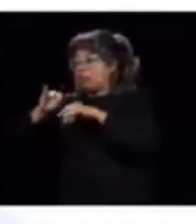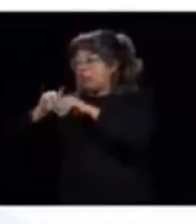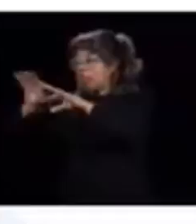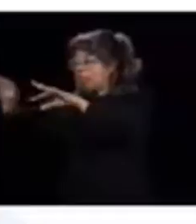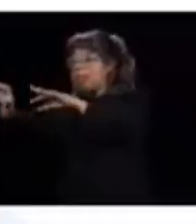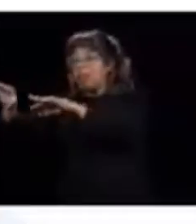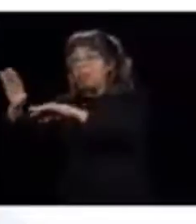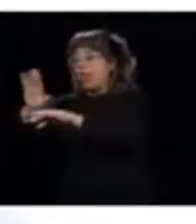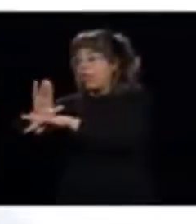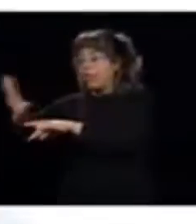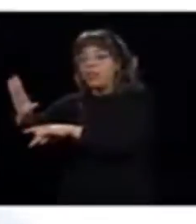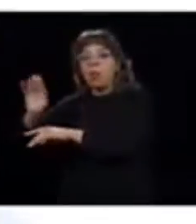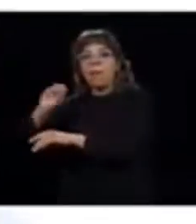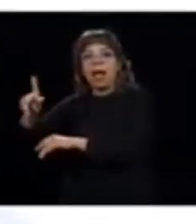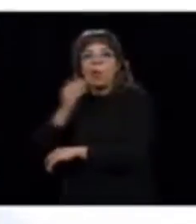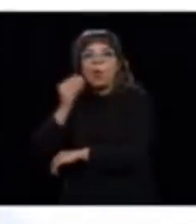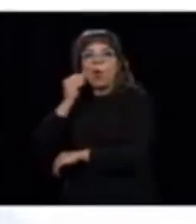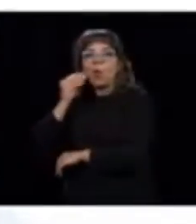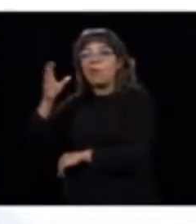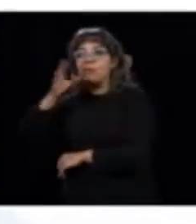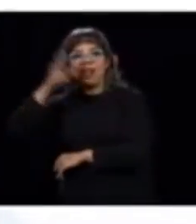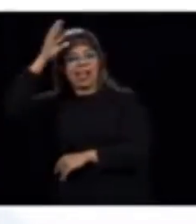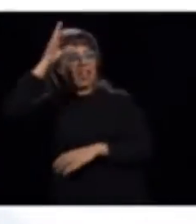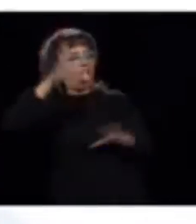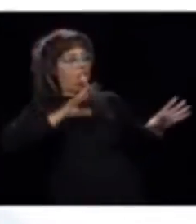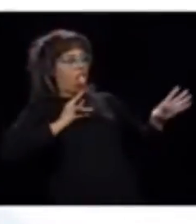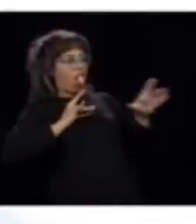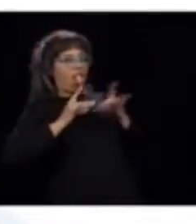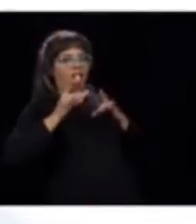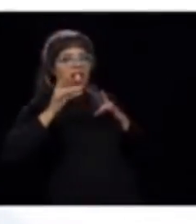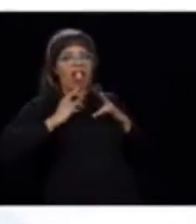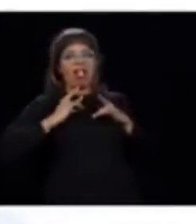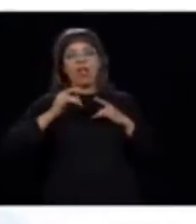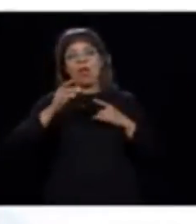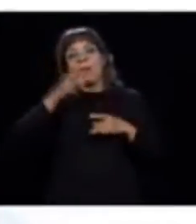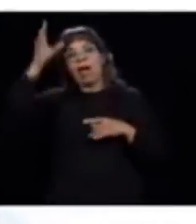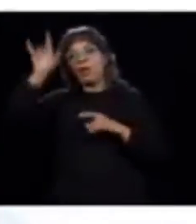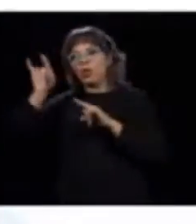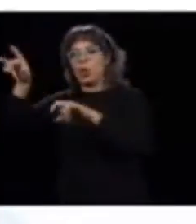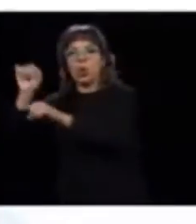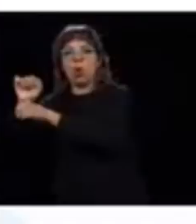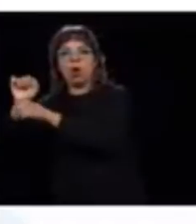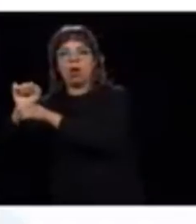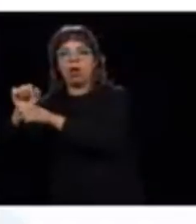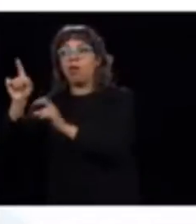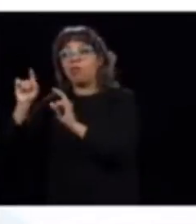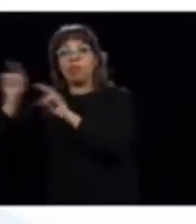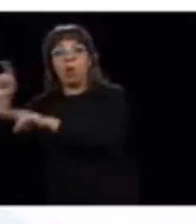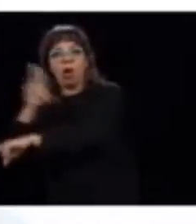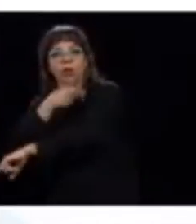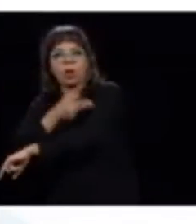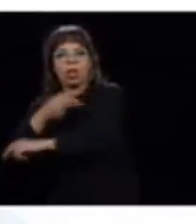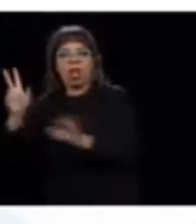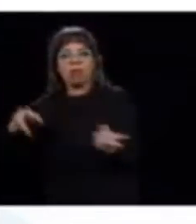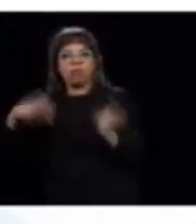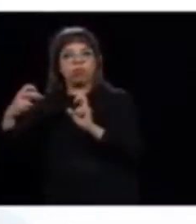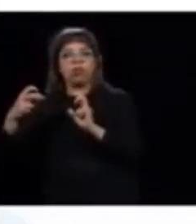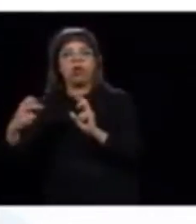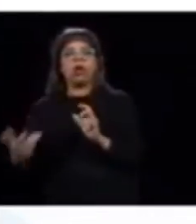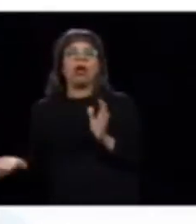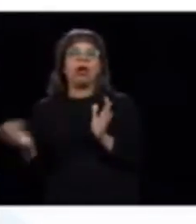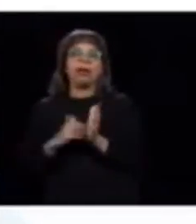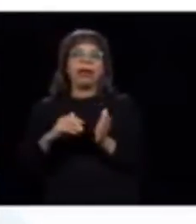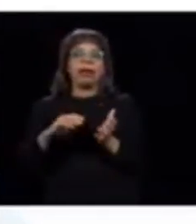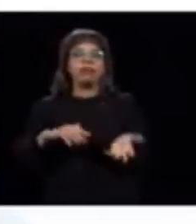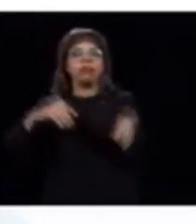parents, and that we have a big wave of people needing to be hospitalized will be in trouble.